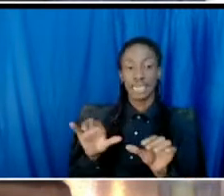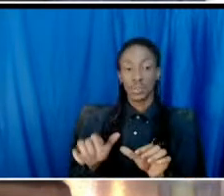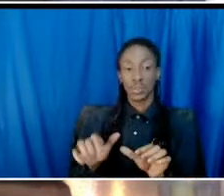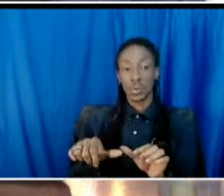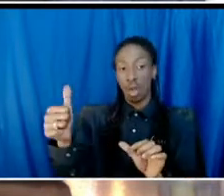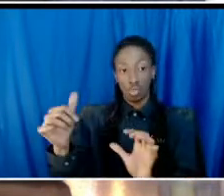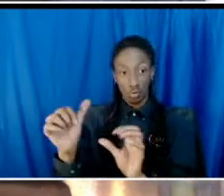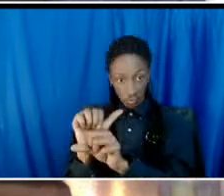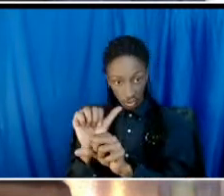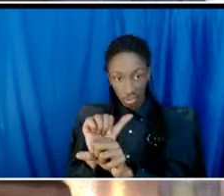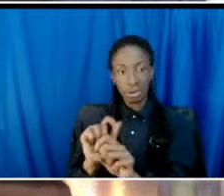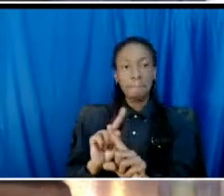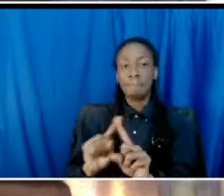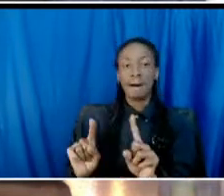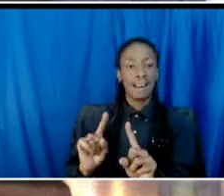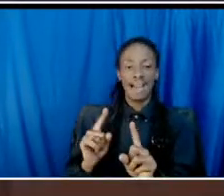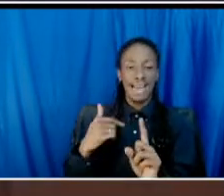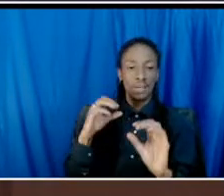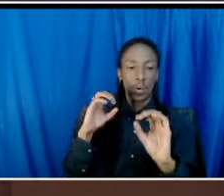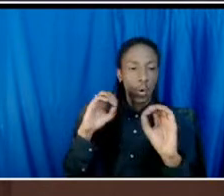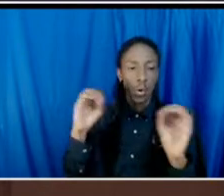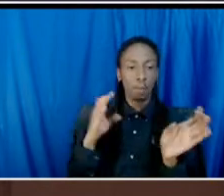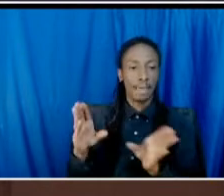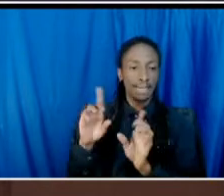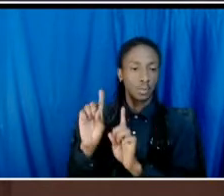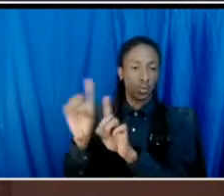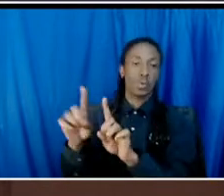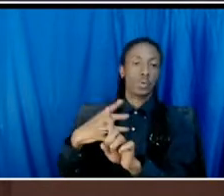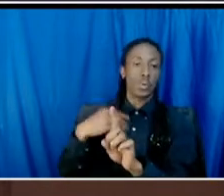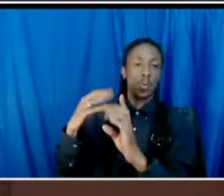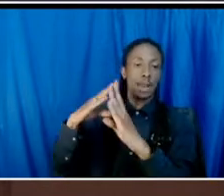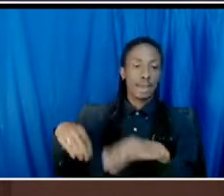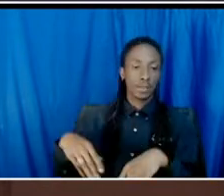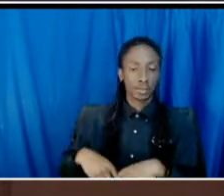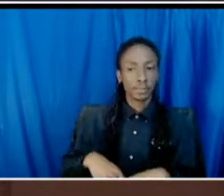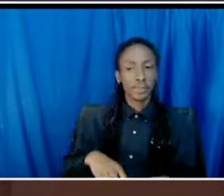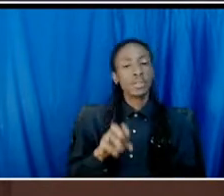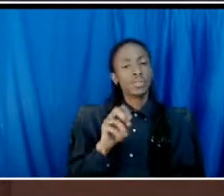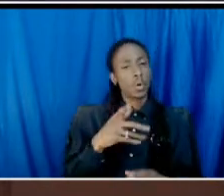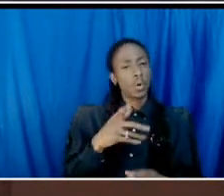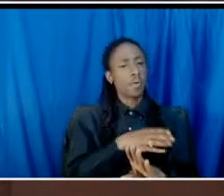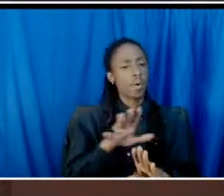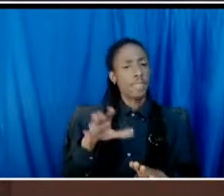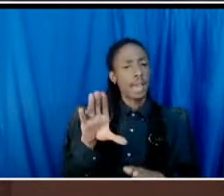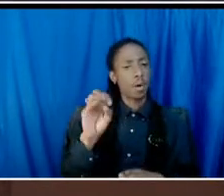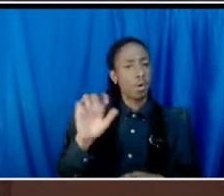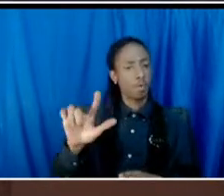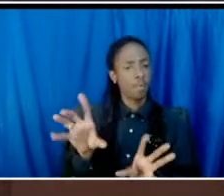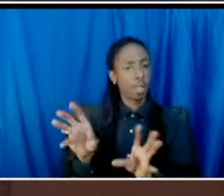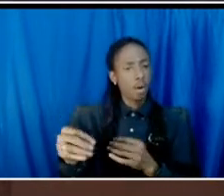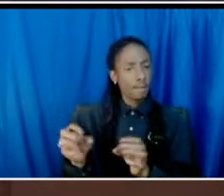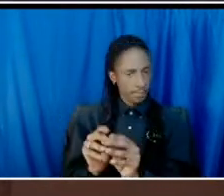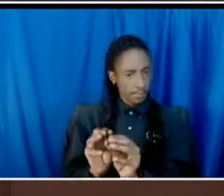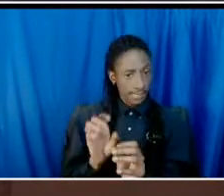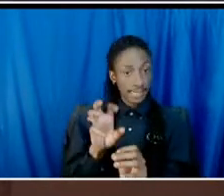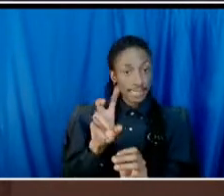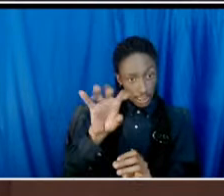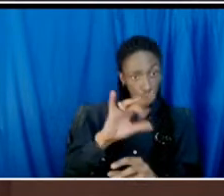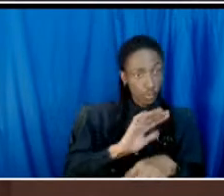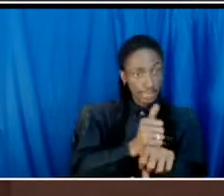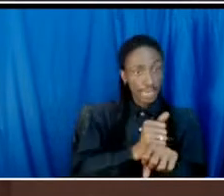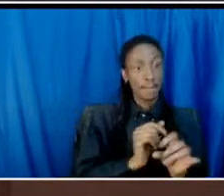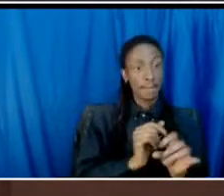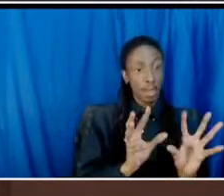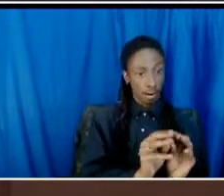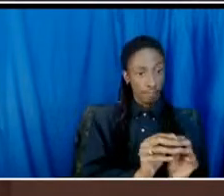expectation of going to the White House that day. So let's ask, so prior to that Oval Office meeting, did you set up a conference call with senior leadership